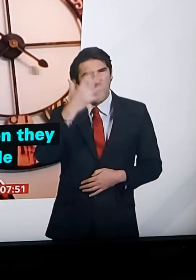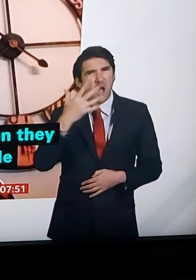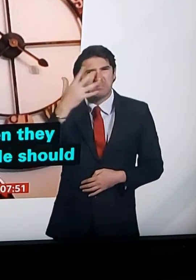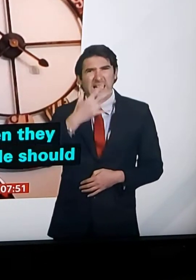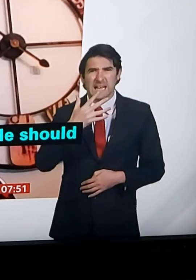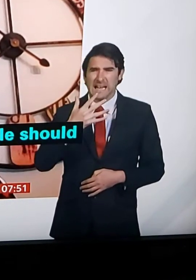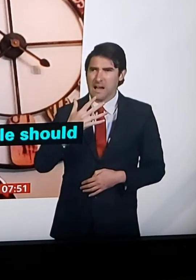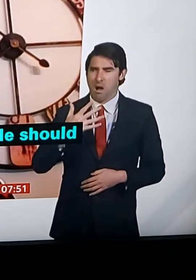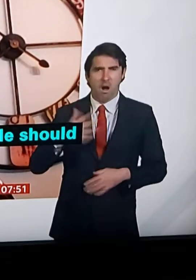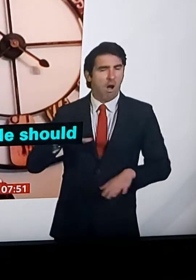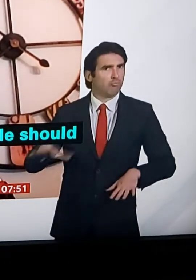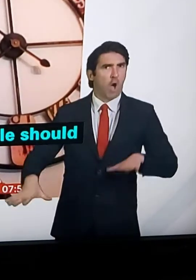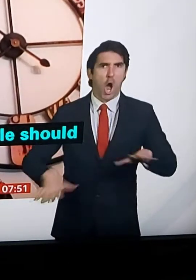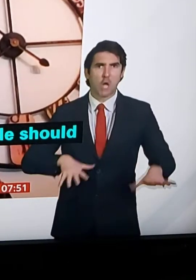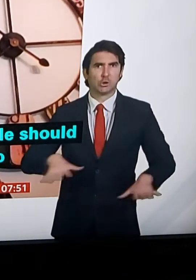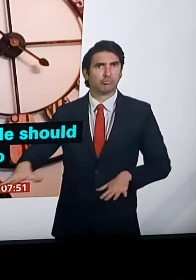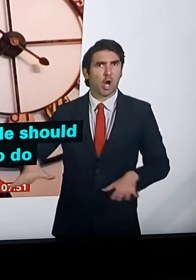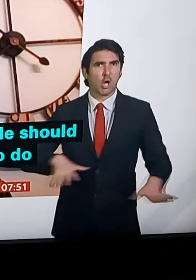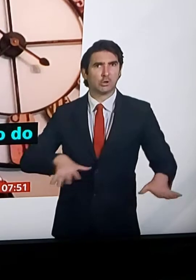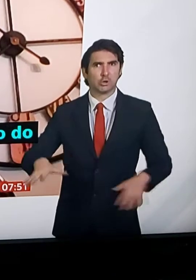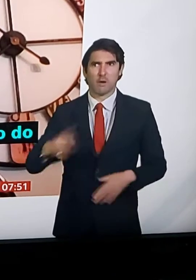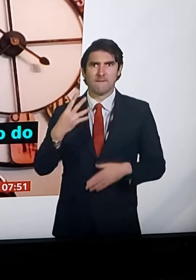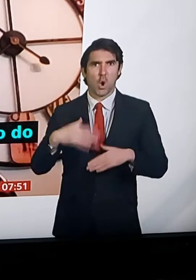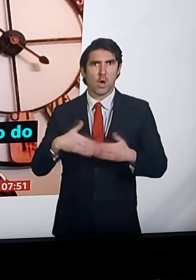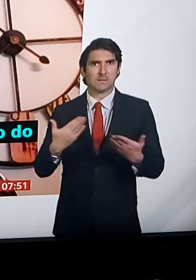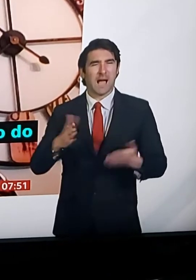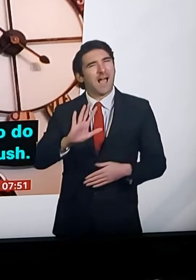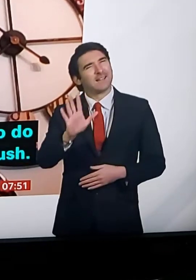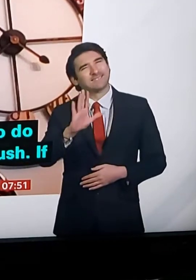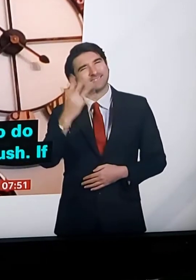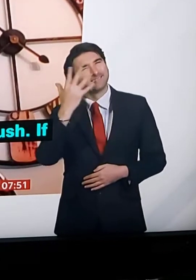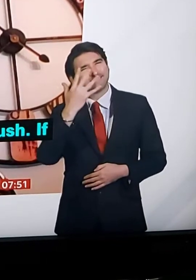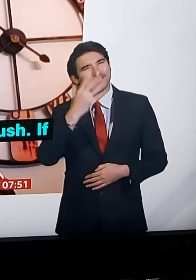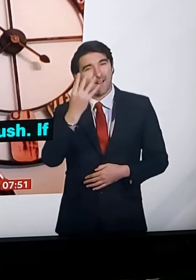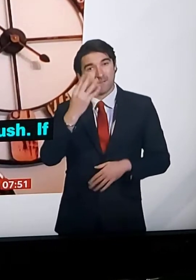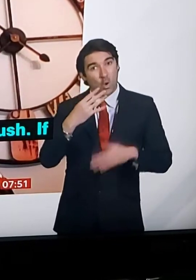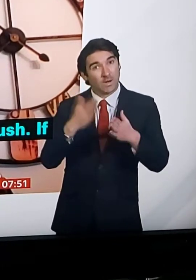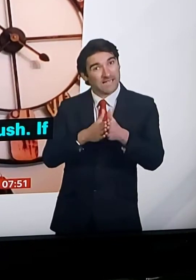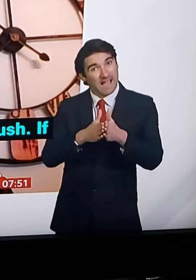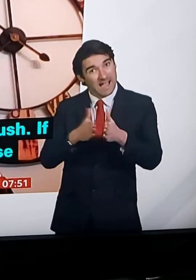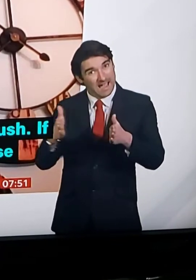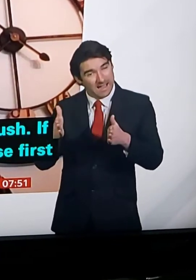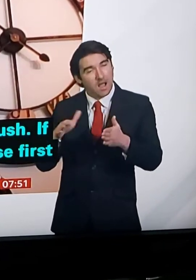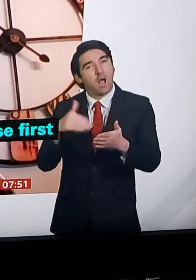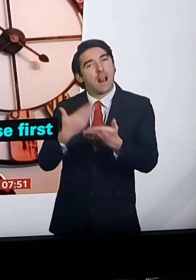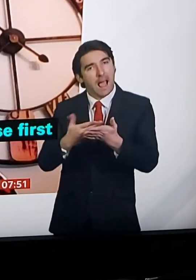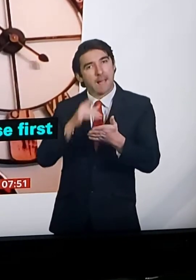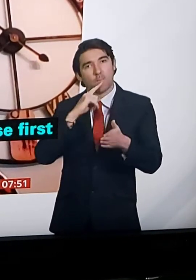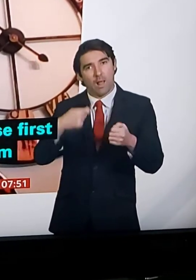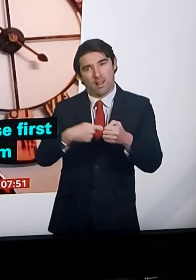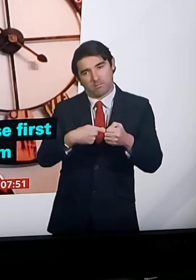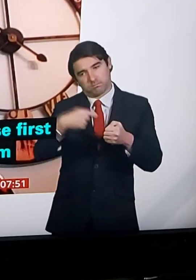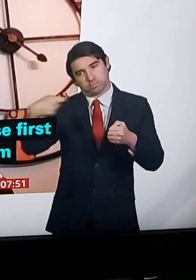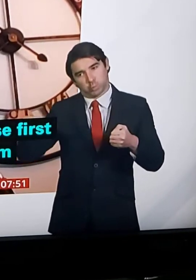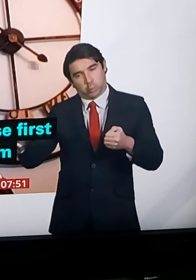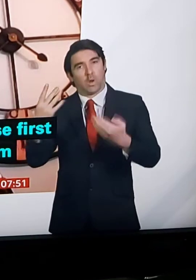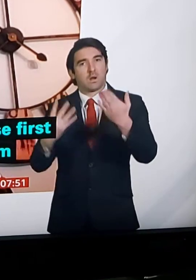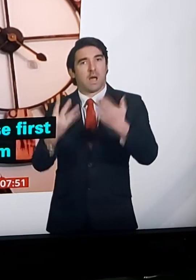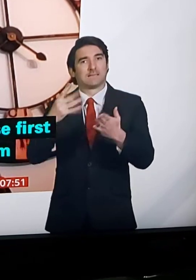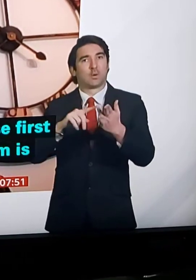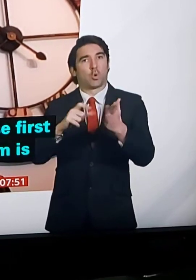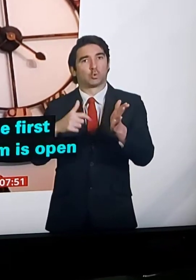everything too much in a rush. If you don't manage it in those first 4 days, the claim system is actually open until the 19th of October.